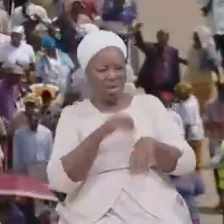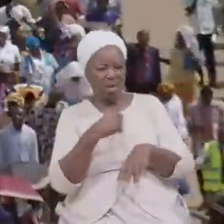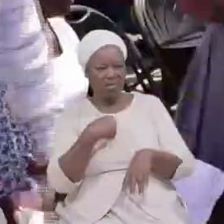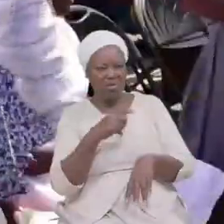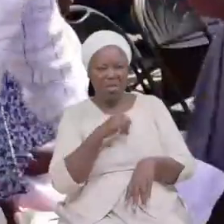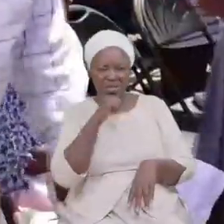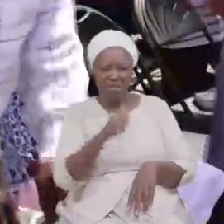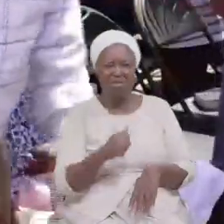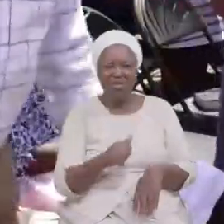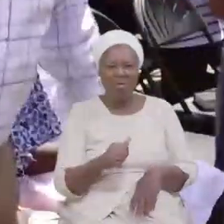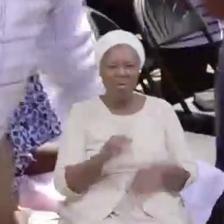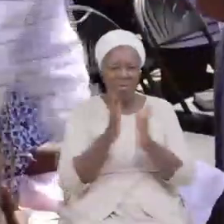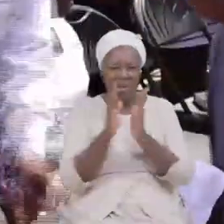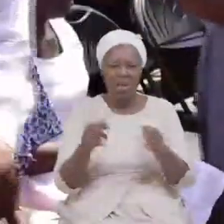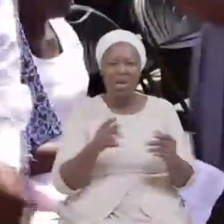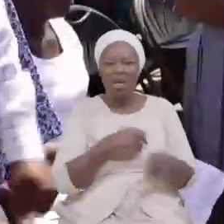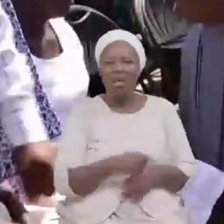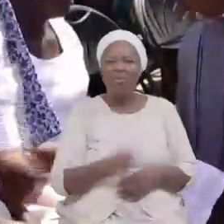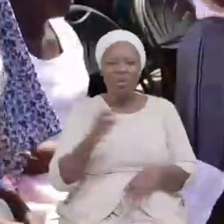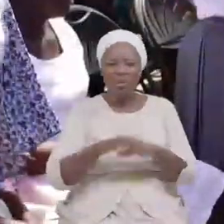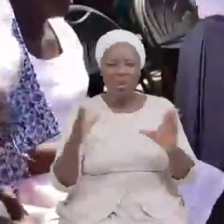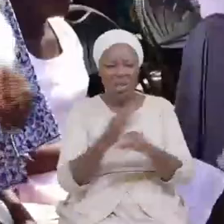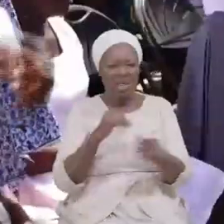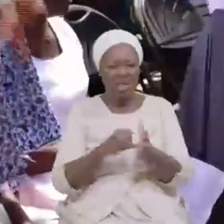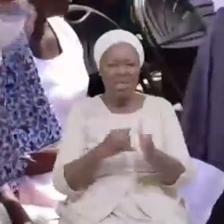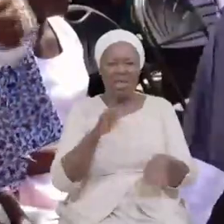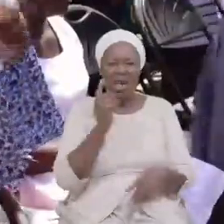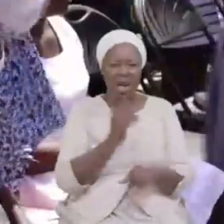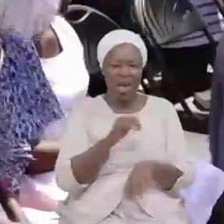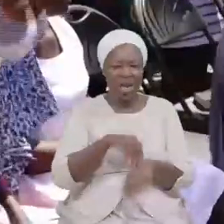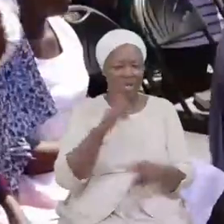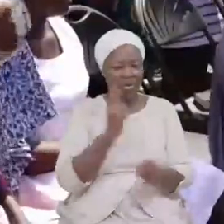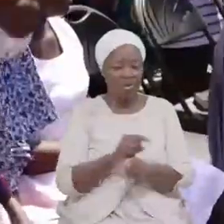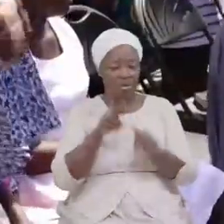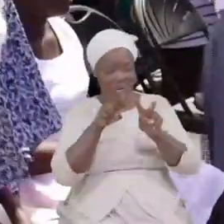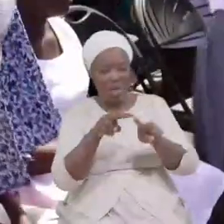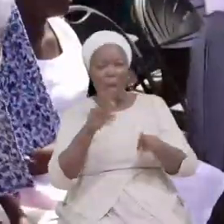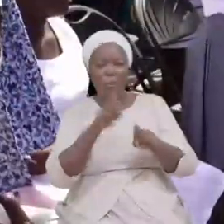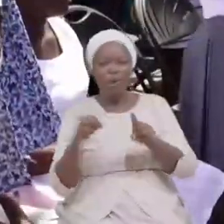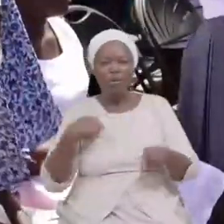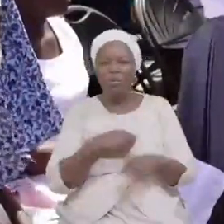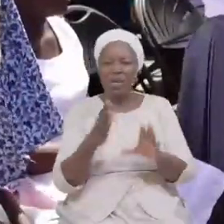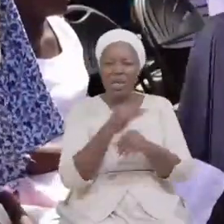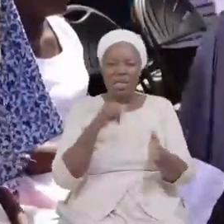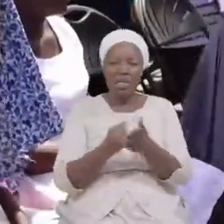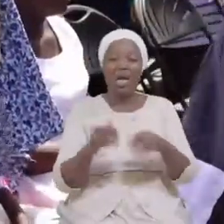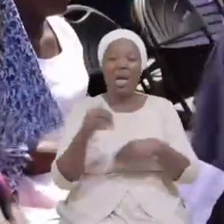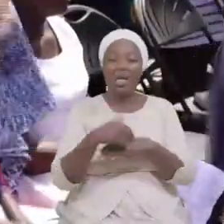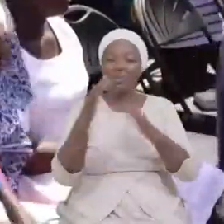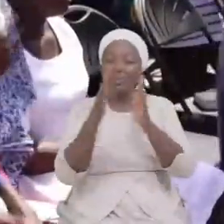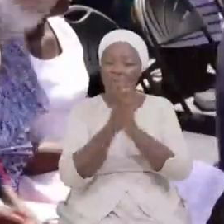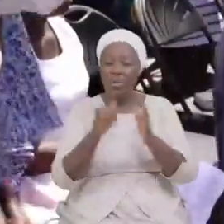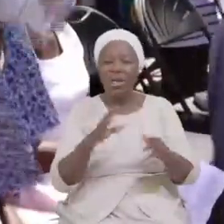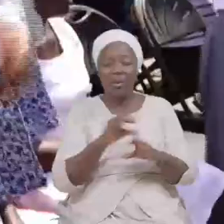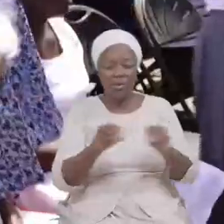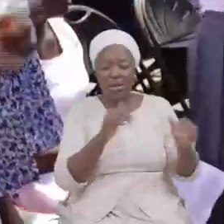looking. We get it by praying. We get it by laying everything on the altar and saying, Lord, here